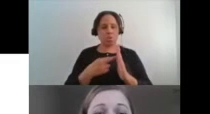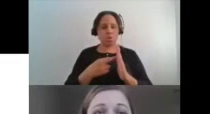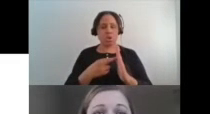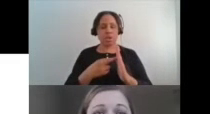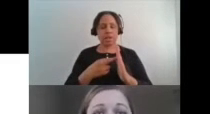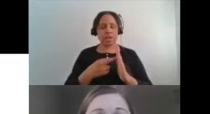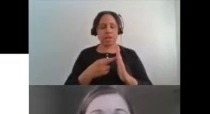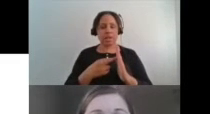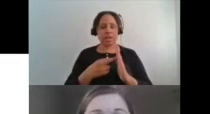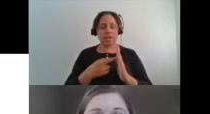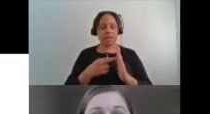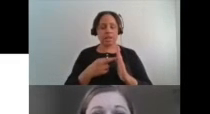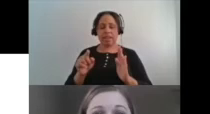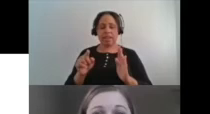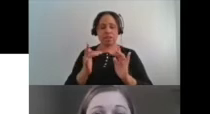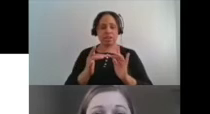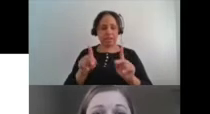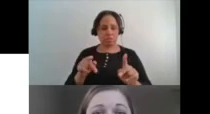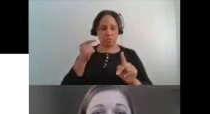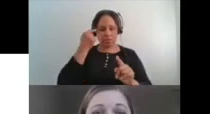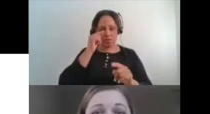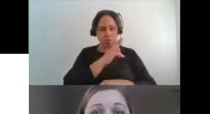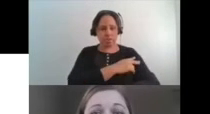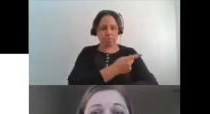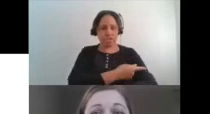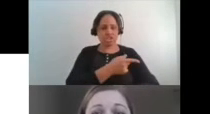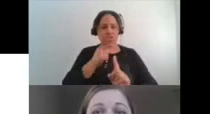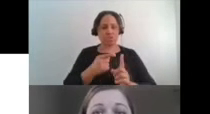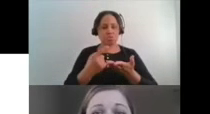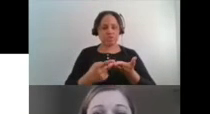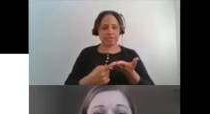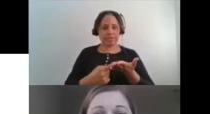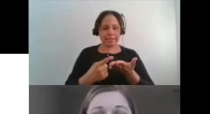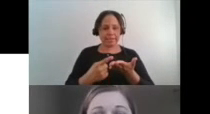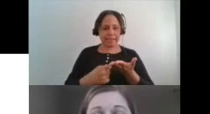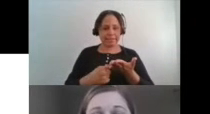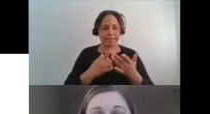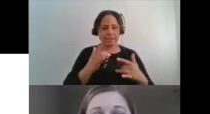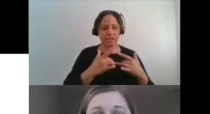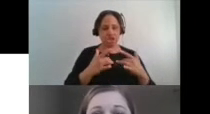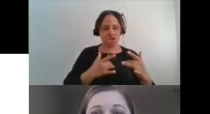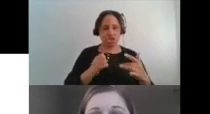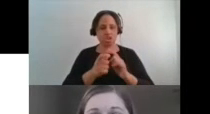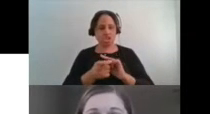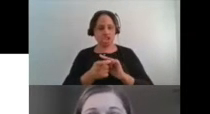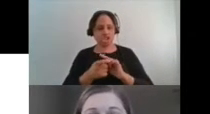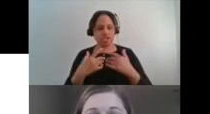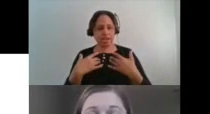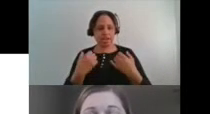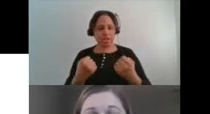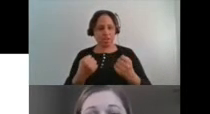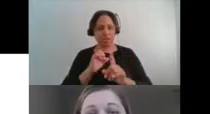they are the contact person for the patient to discuss concerns or changes in health status, especially